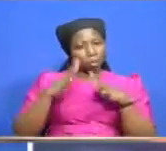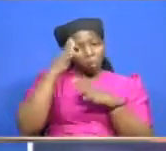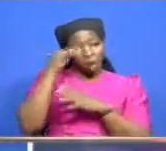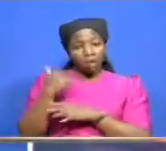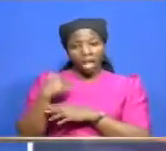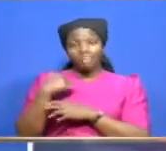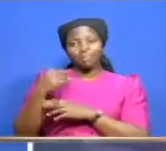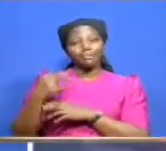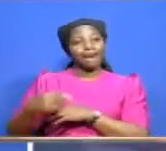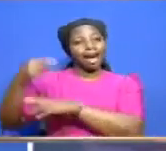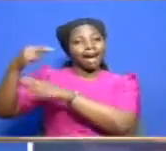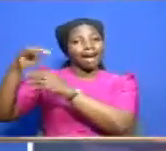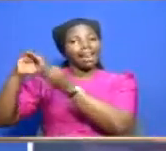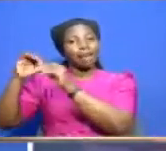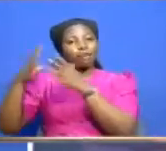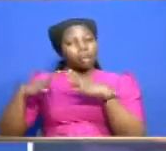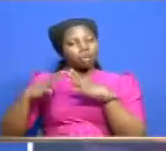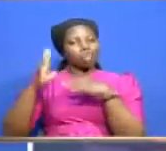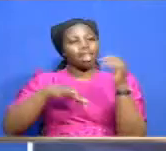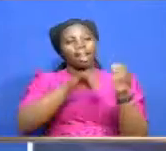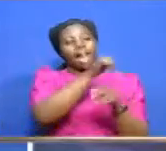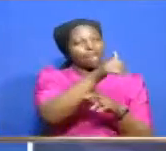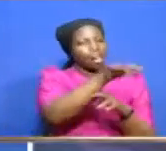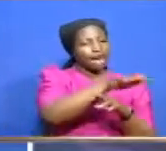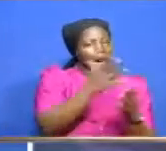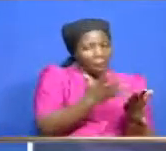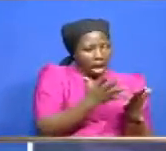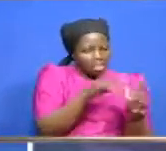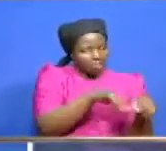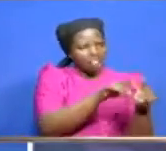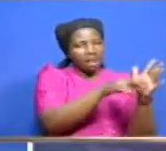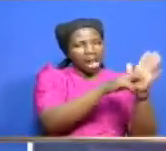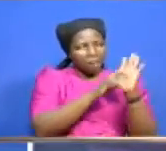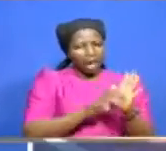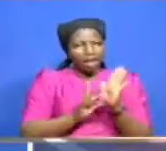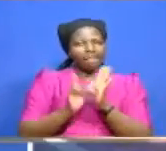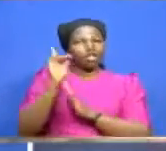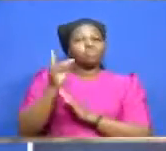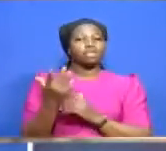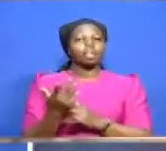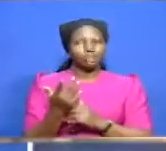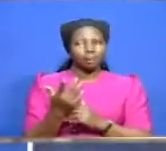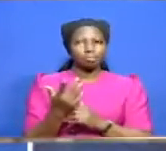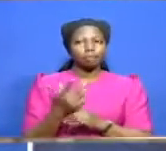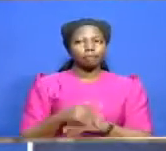most other constituencies where they require development.